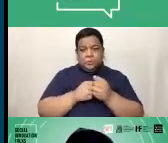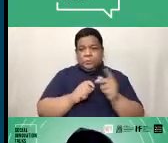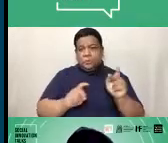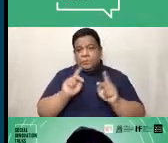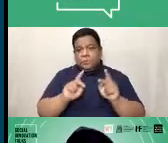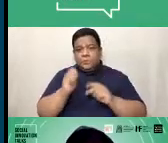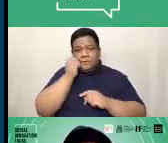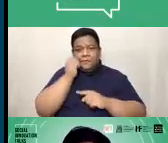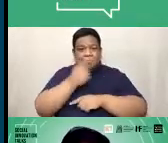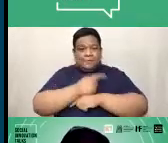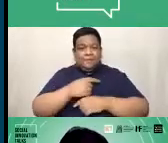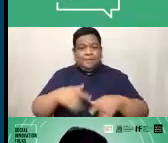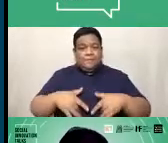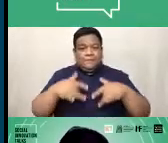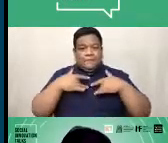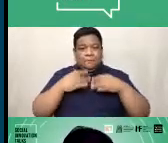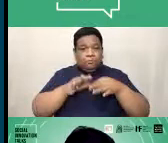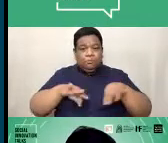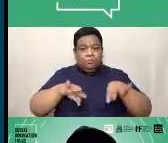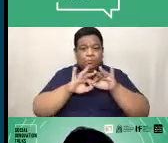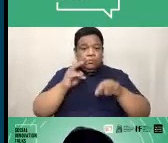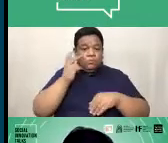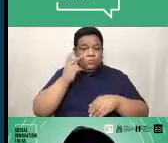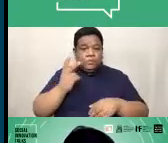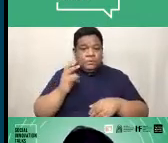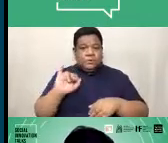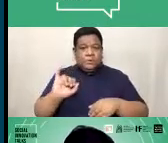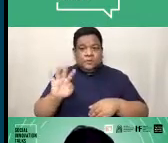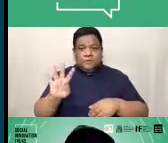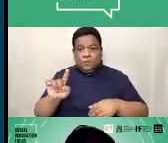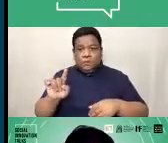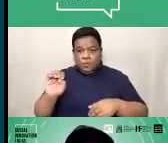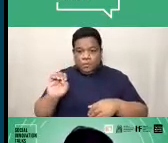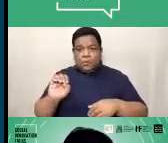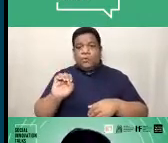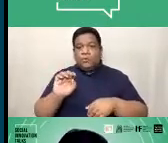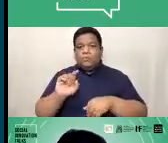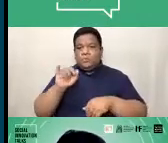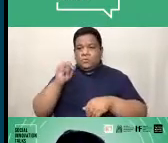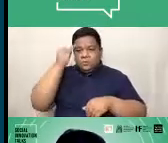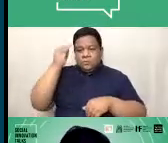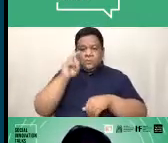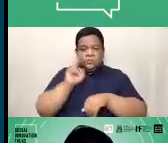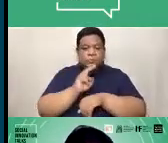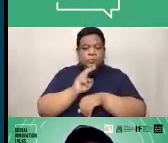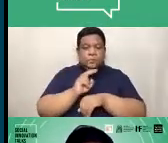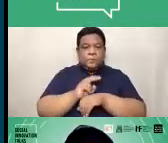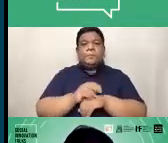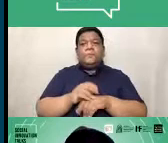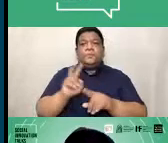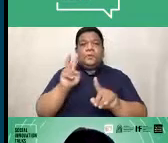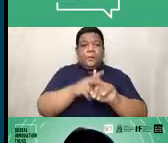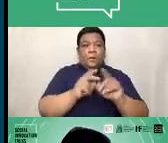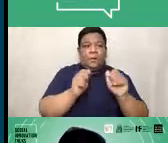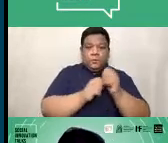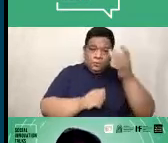And it's important to see that Industry 4.0 as a concept uses these ideas. And when we apply them to the concept of smart